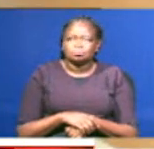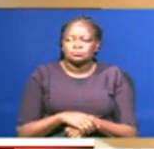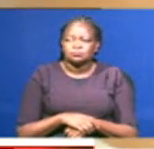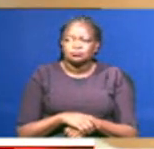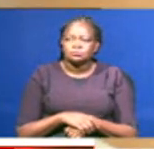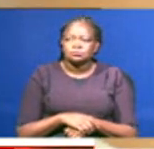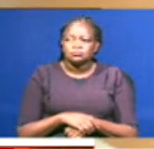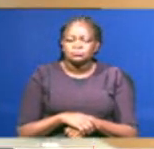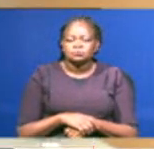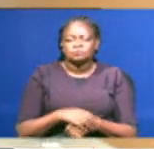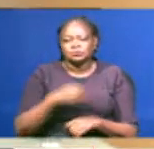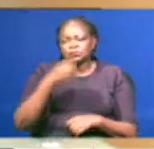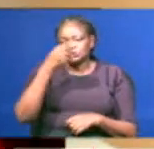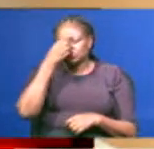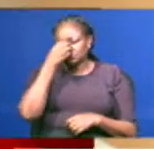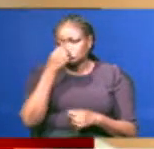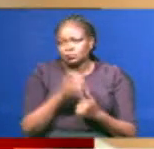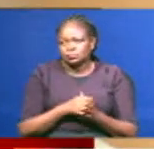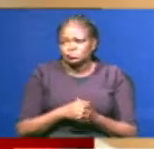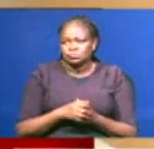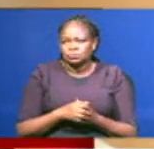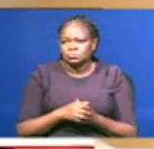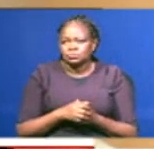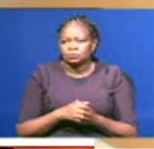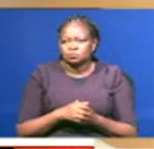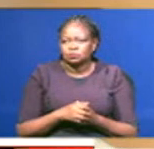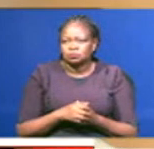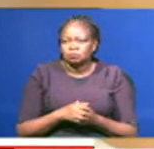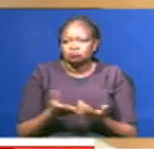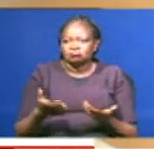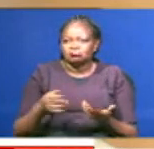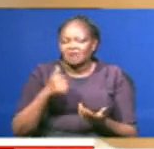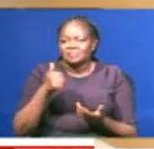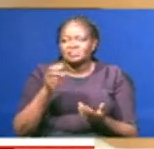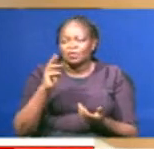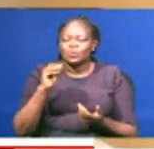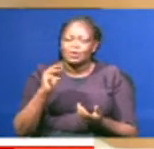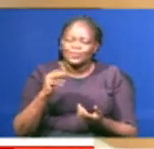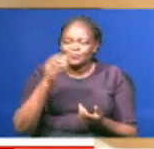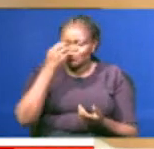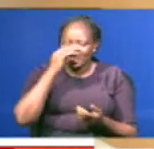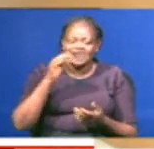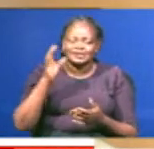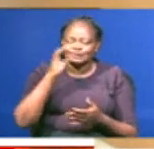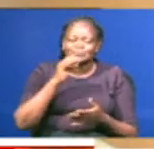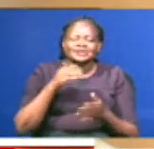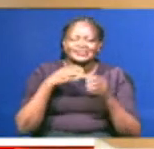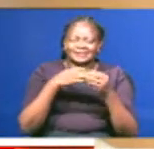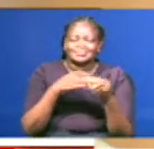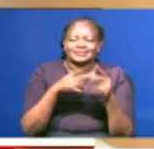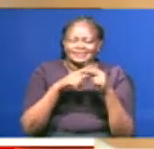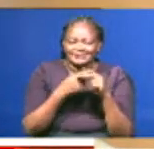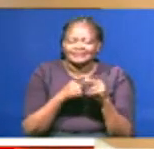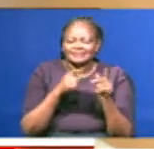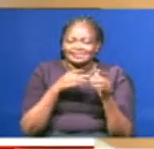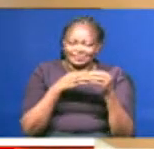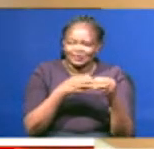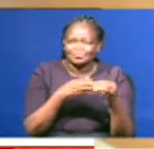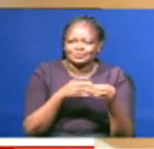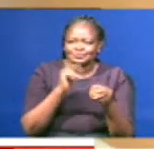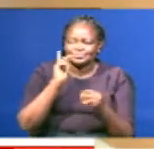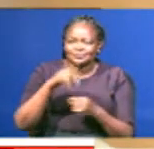William Ruto has assumed the leadership of the Kenya Ports Authority, promising to turn around the performance of the country's